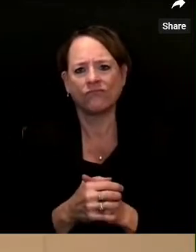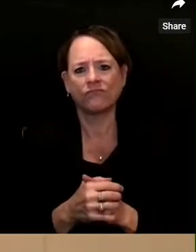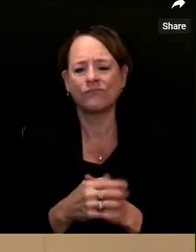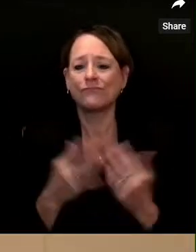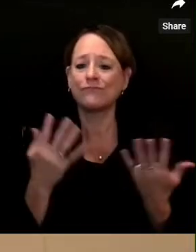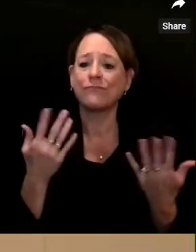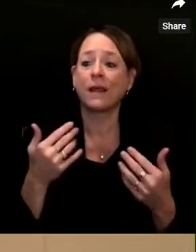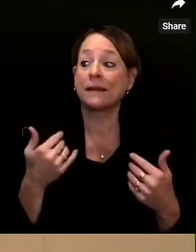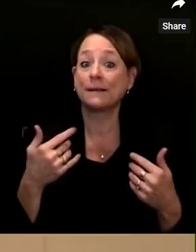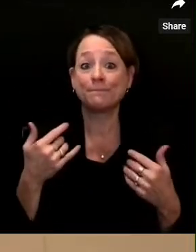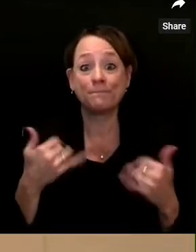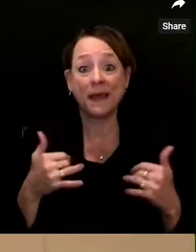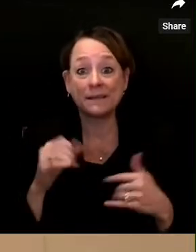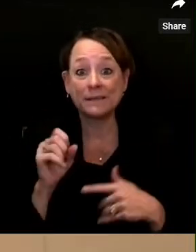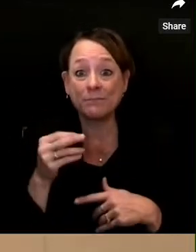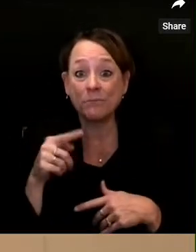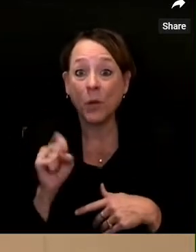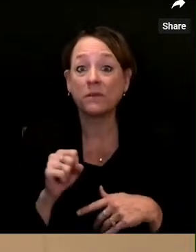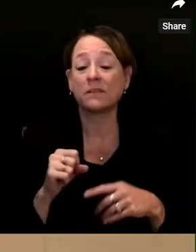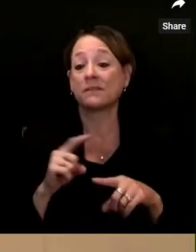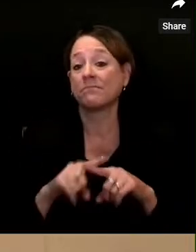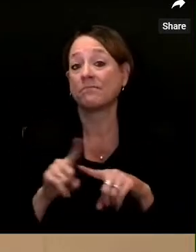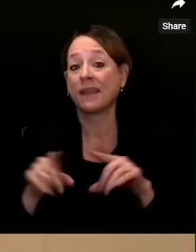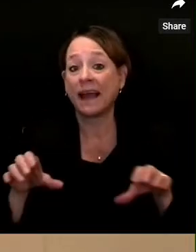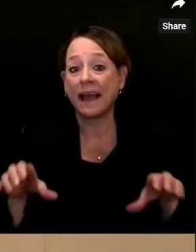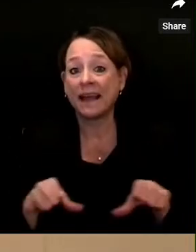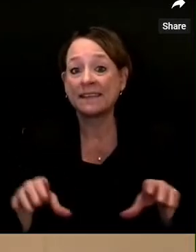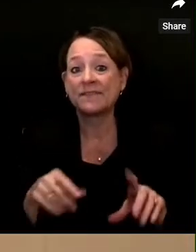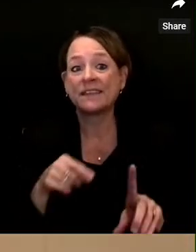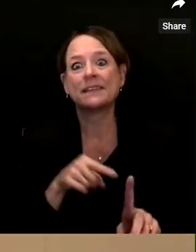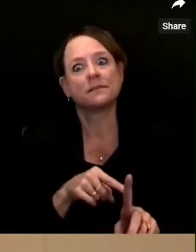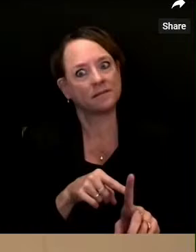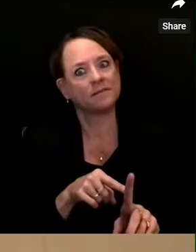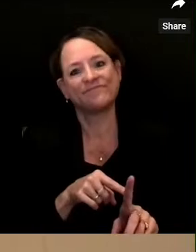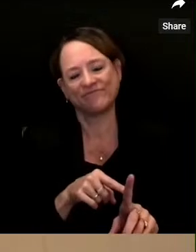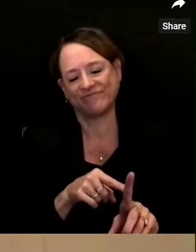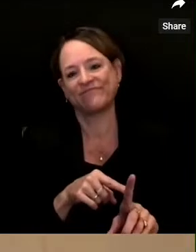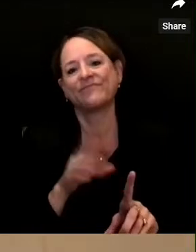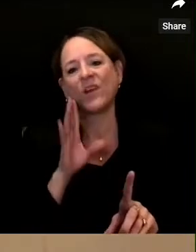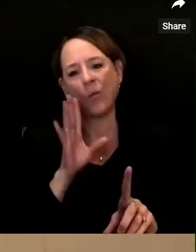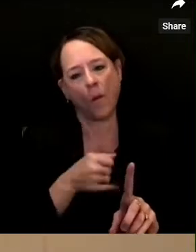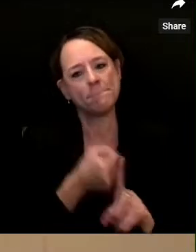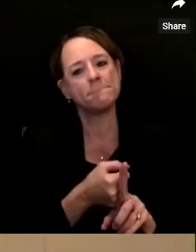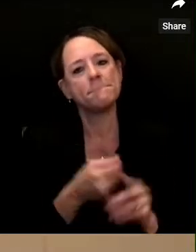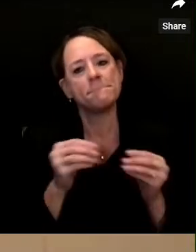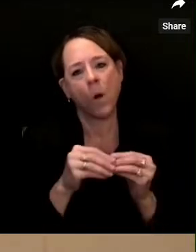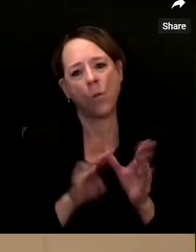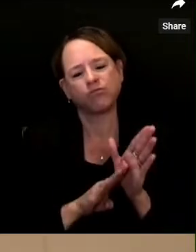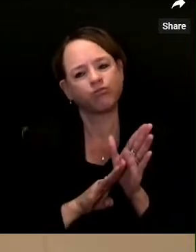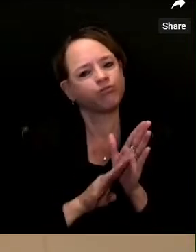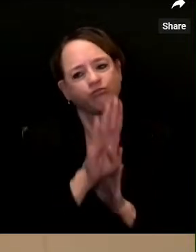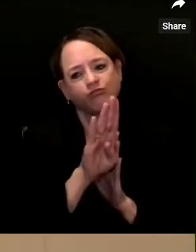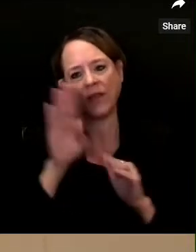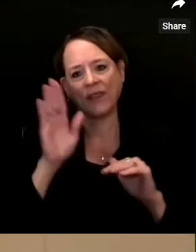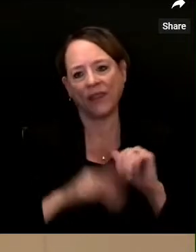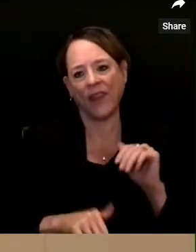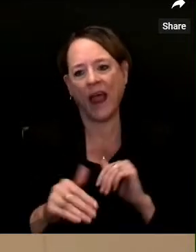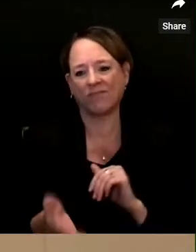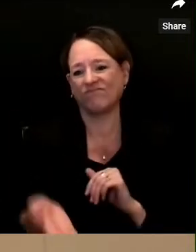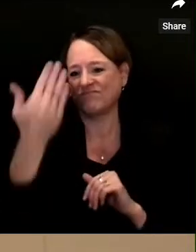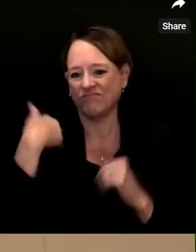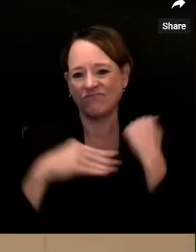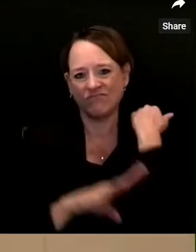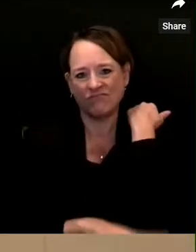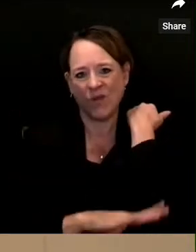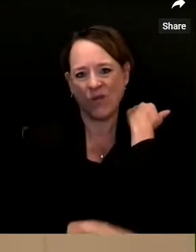seeing them at a higher level than we were in the fall of 2020, even though the overall trend of the